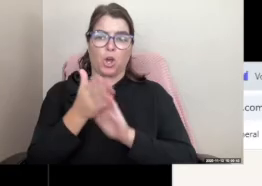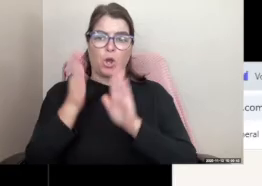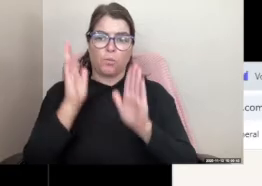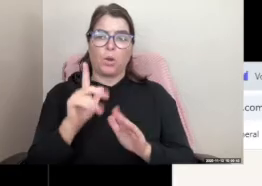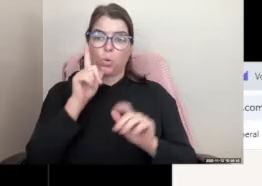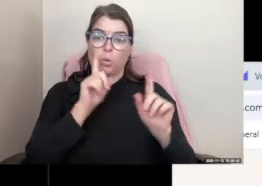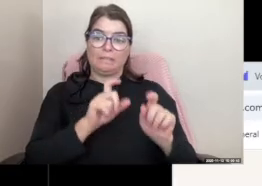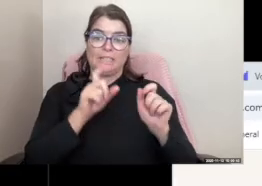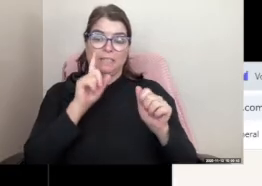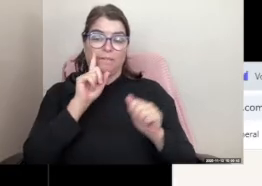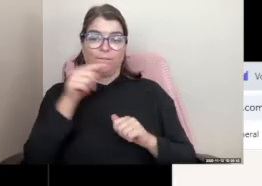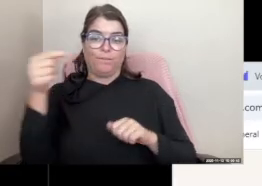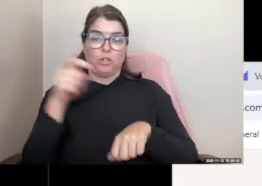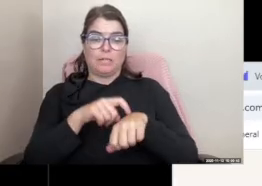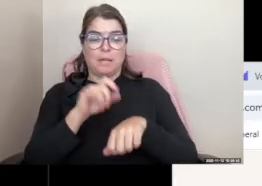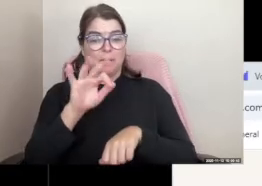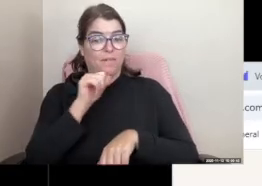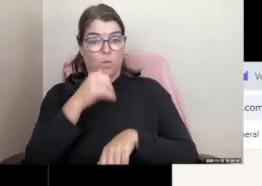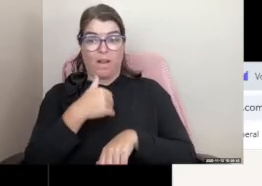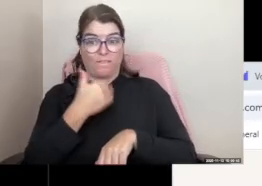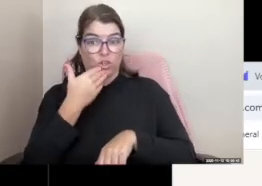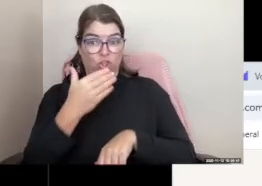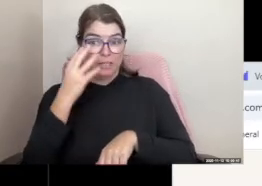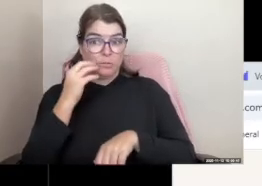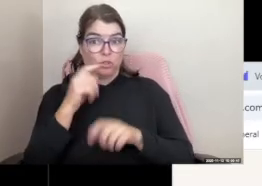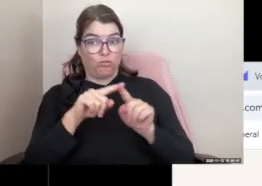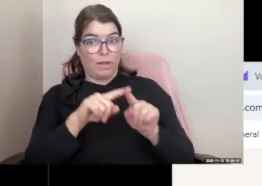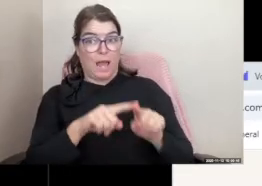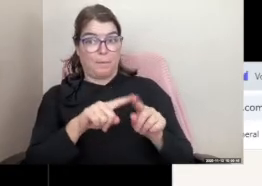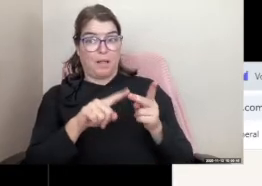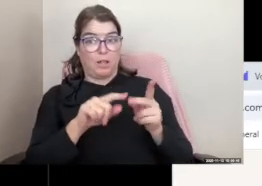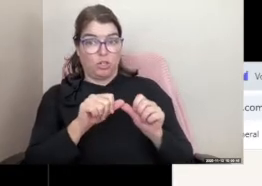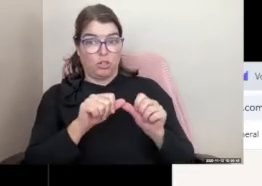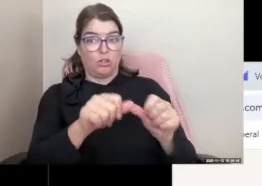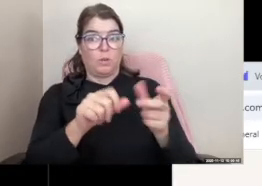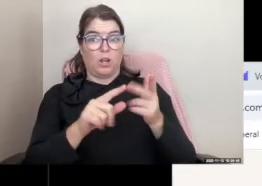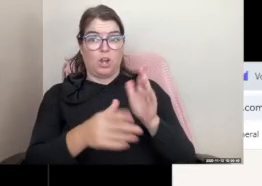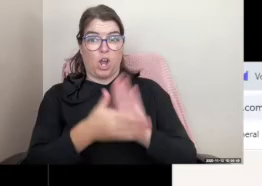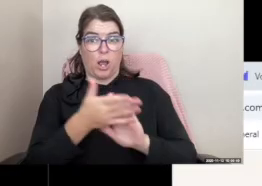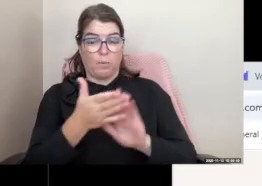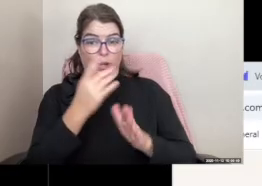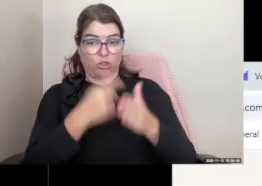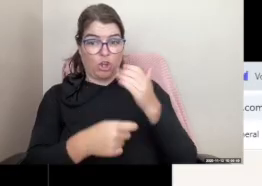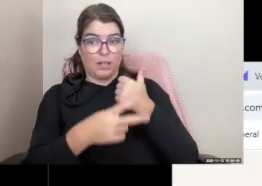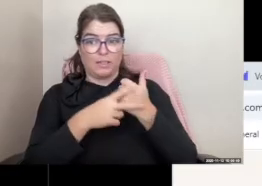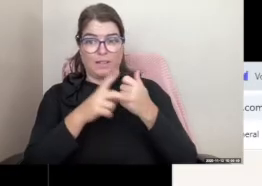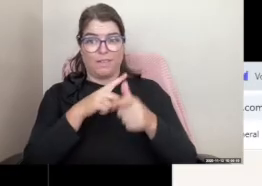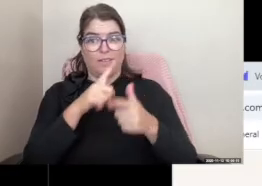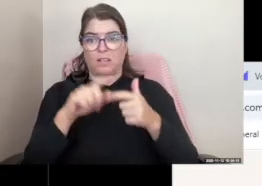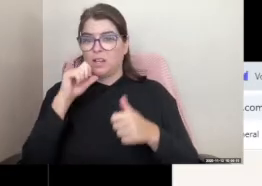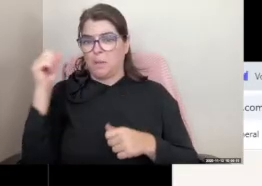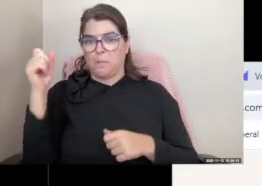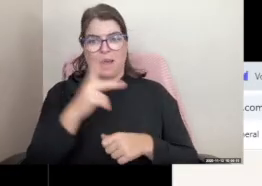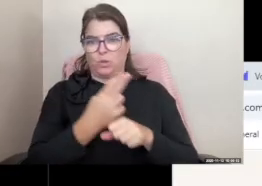got to find some equity to make sure that we've got the scalable opportunity to provide a reliable, durable